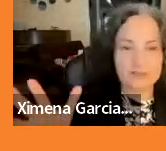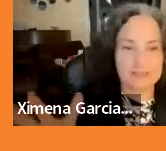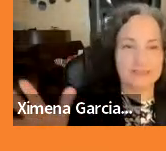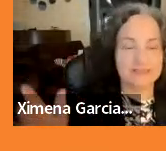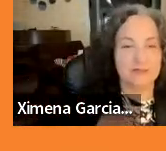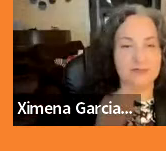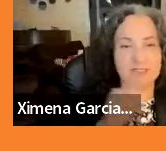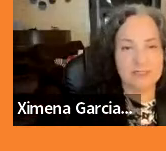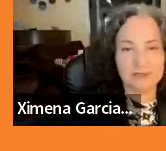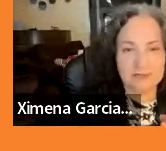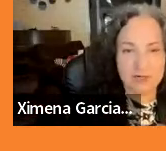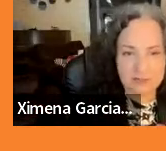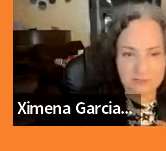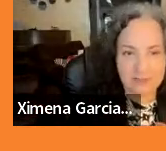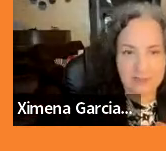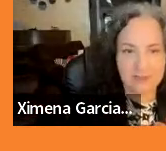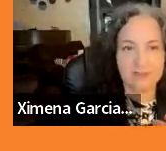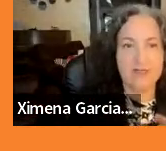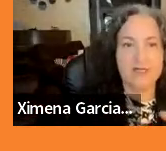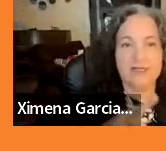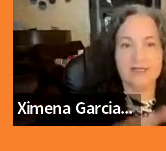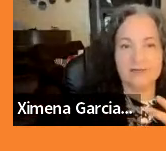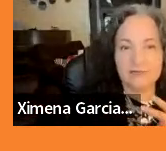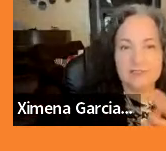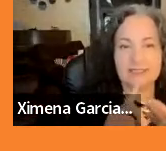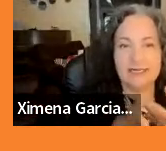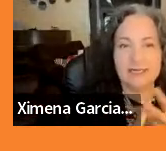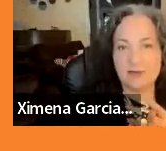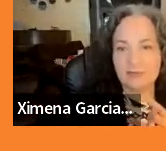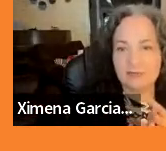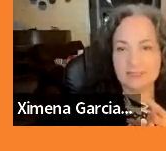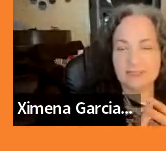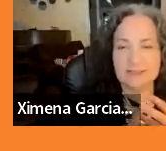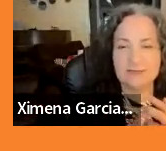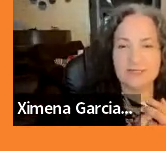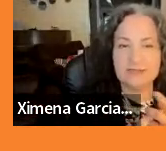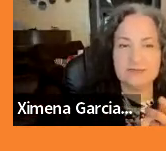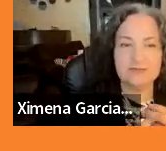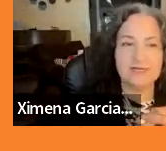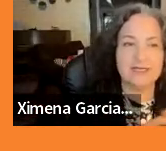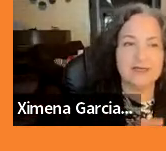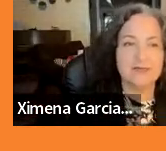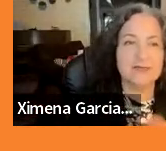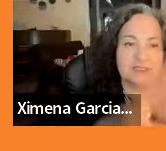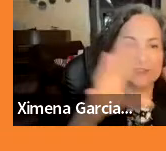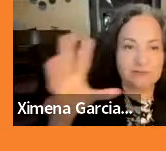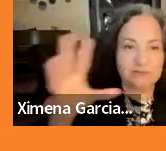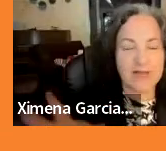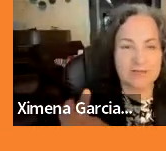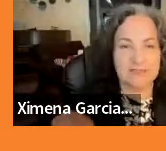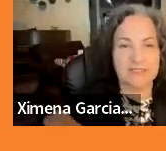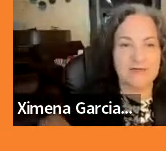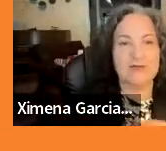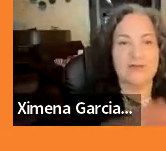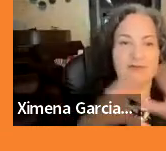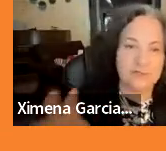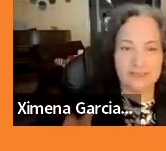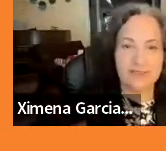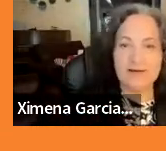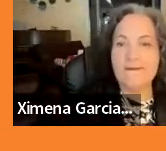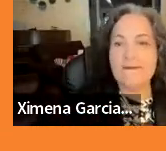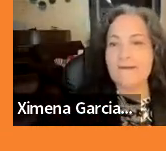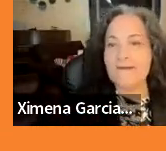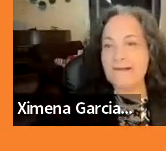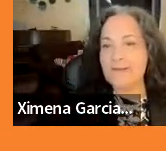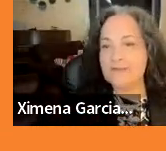for the whole season. So it includes RSV, influenza, and COVID-19. So that's sort of like messaging wrapped in all